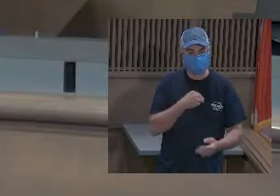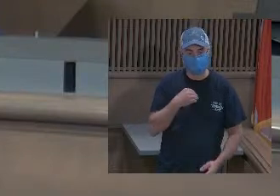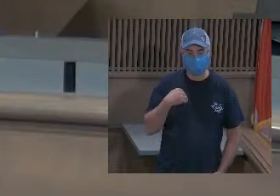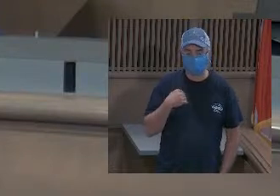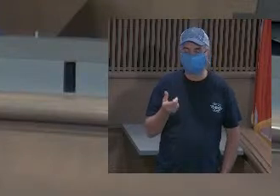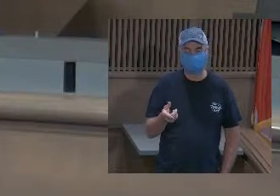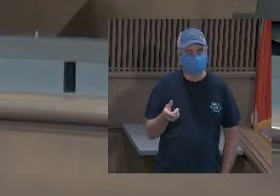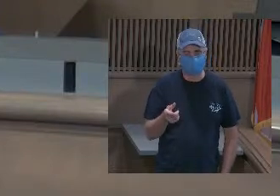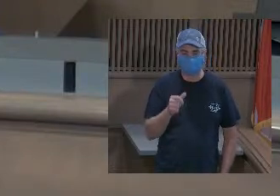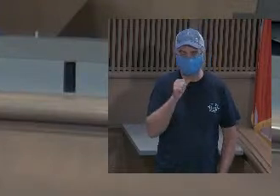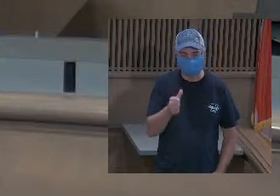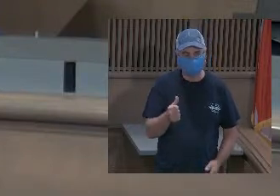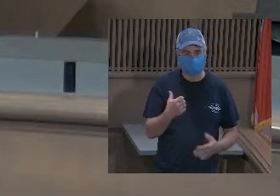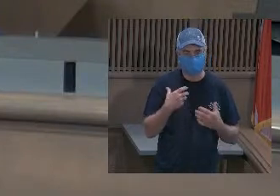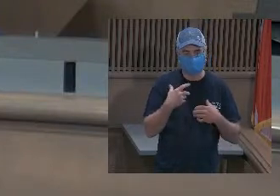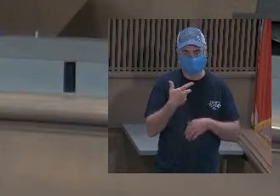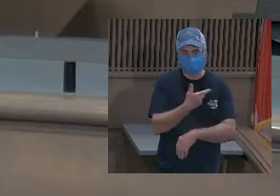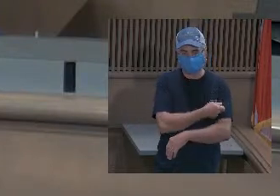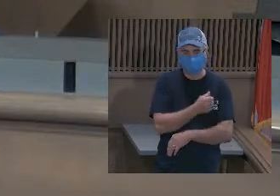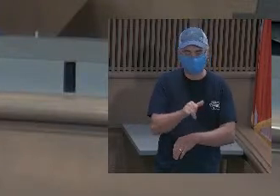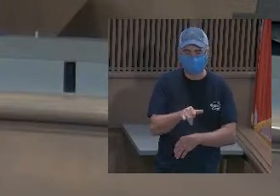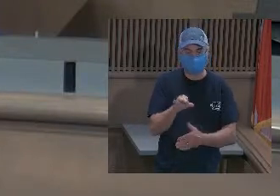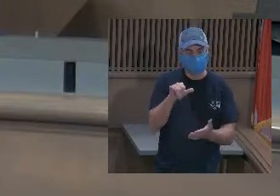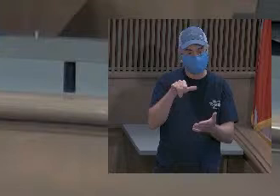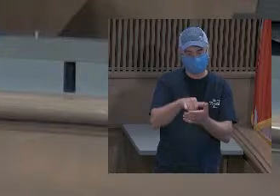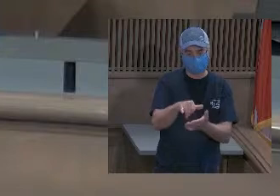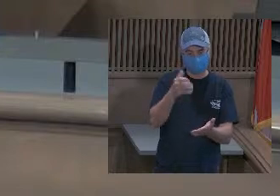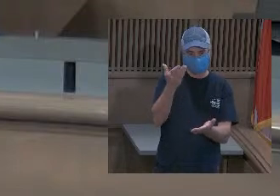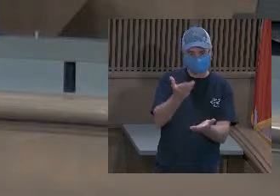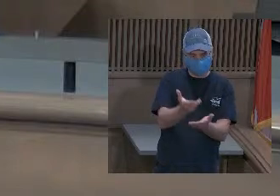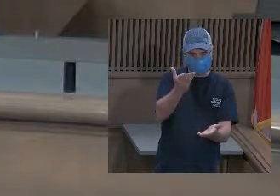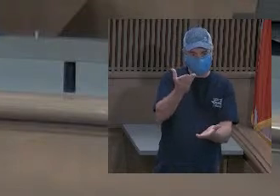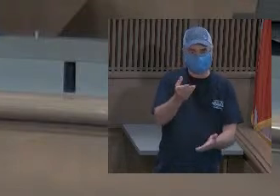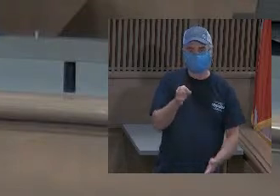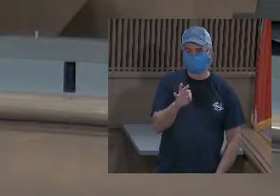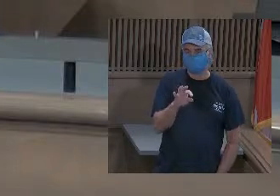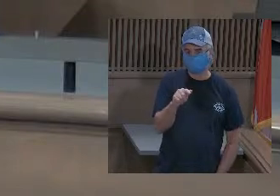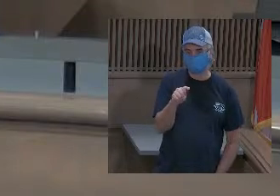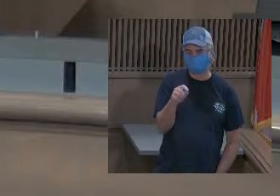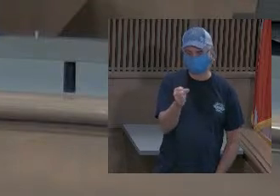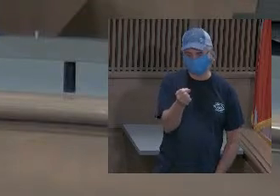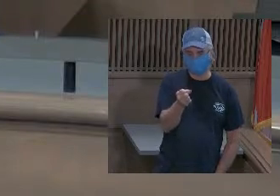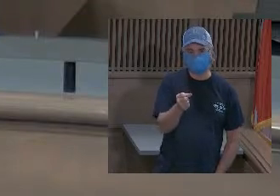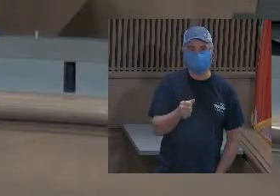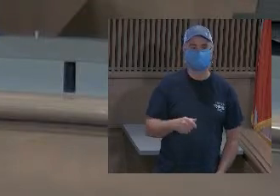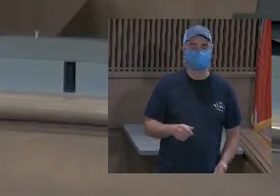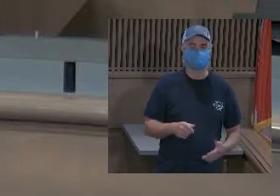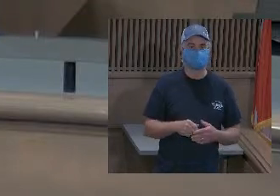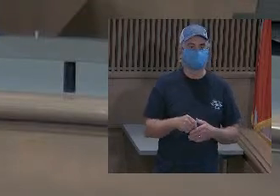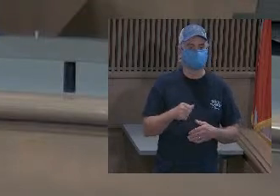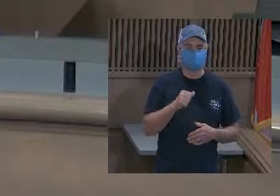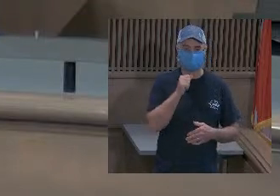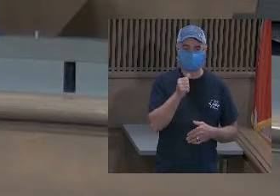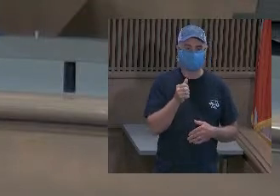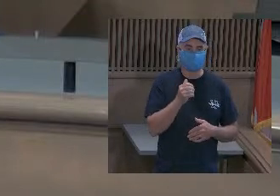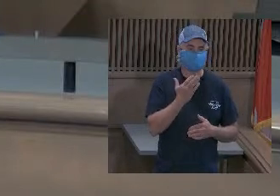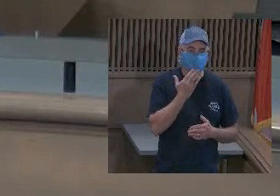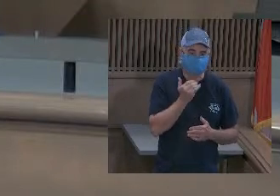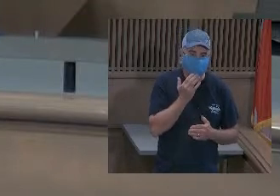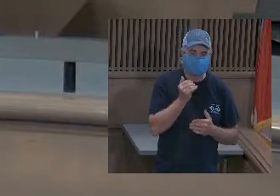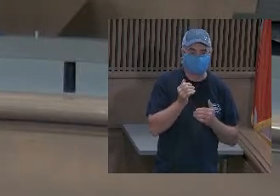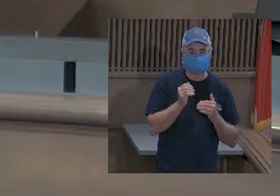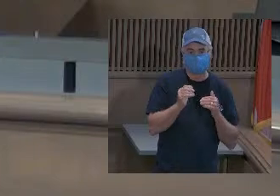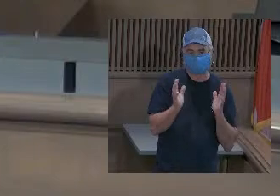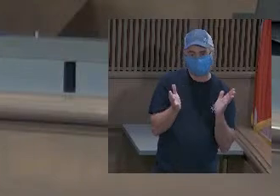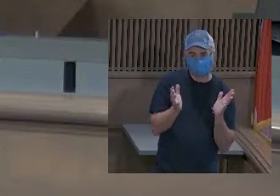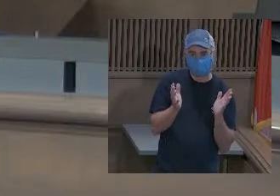vaccinated. Those are the facts. And I'm not going to sugarcoat that. But